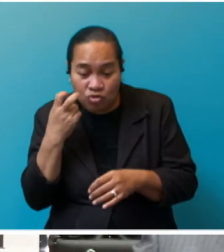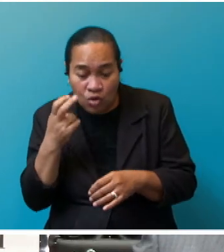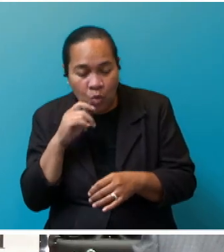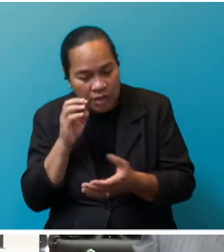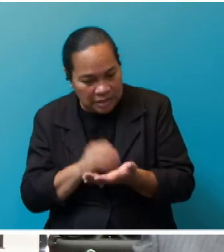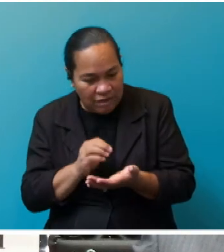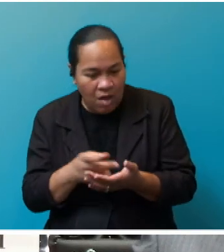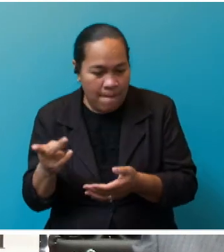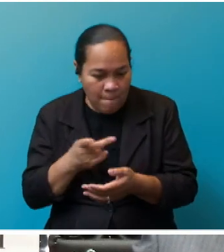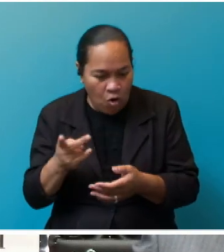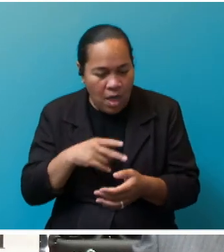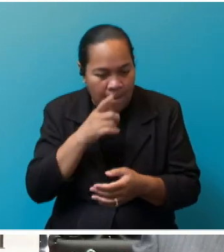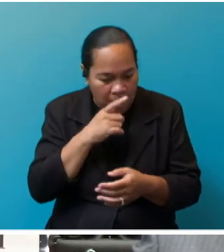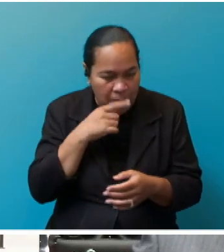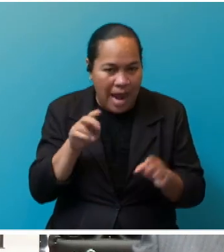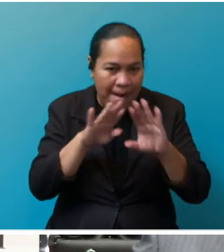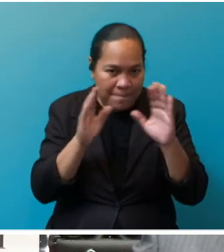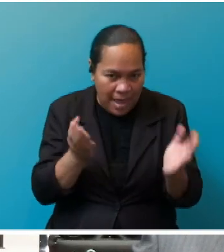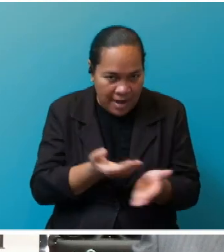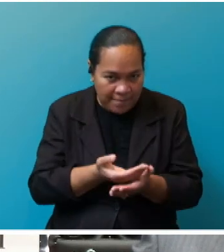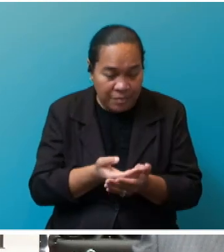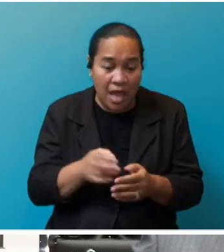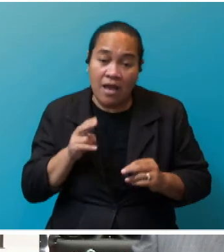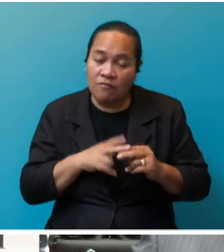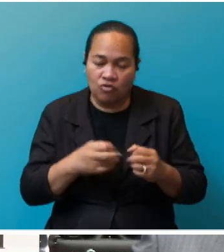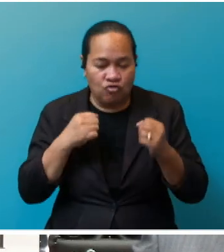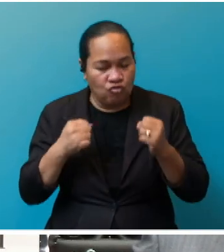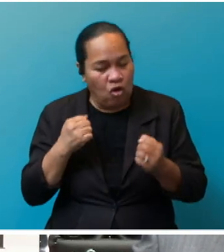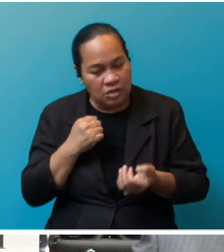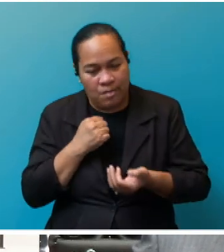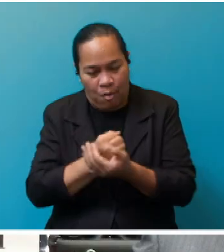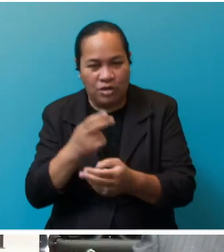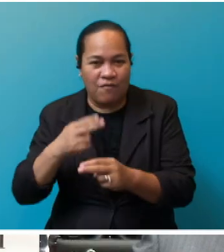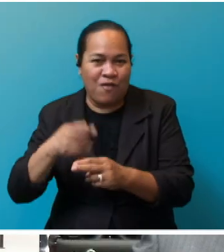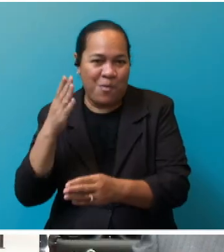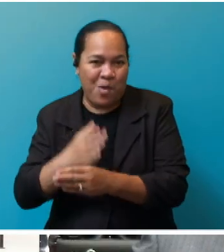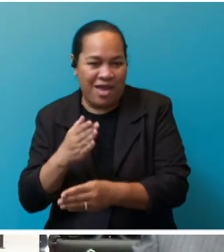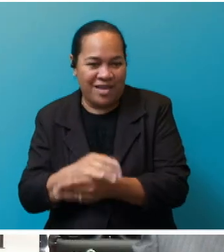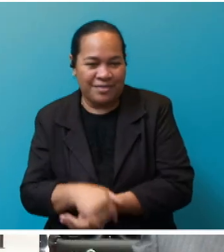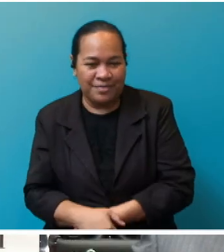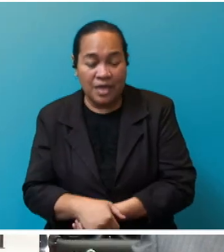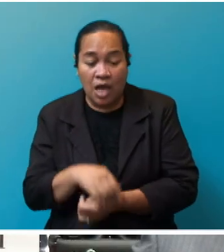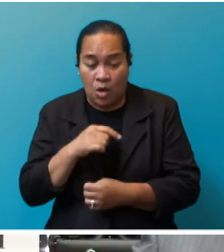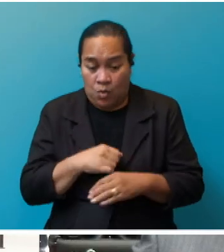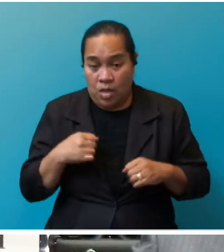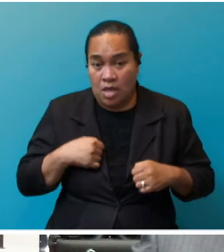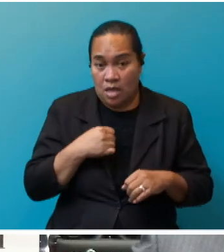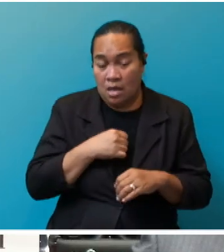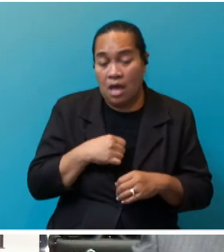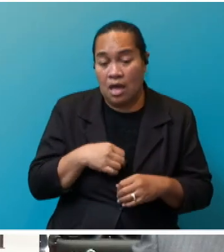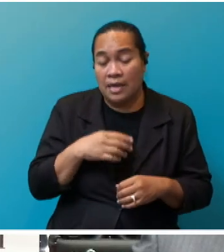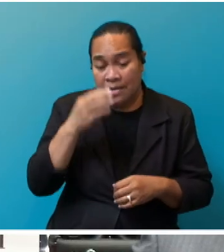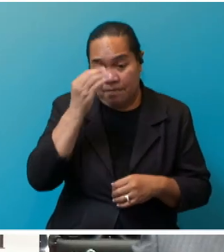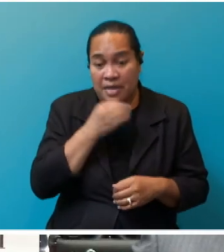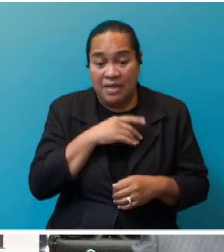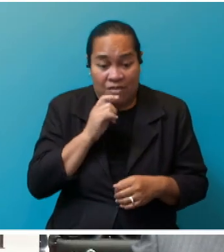and planet. Fiji strongly supported the framework. The coalition government believes that when we protect our